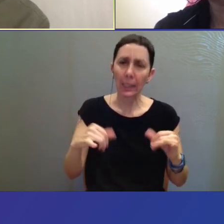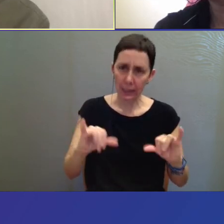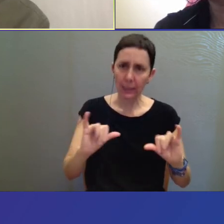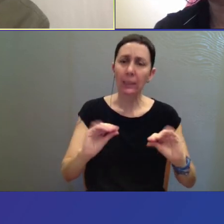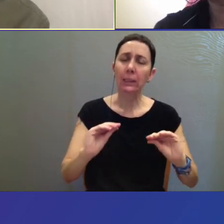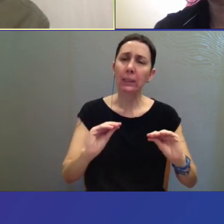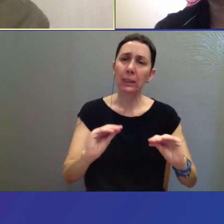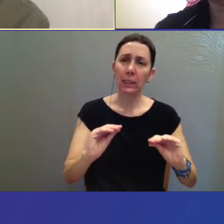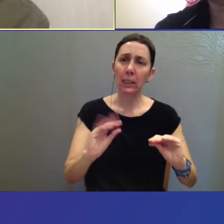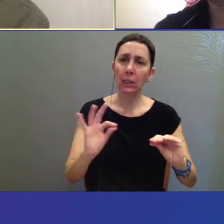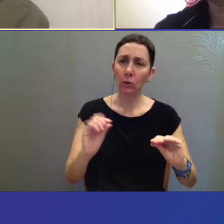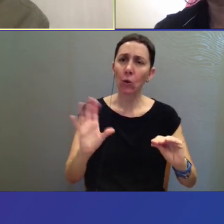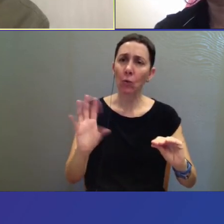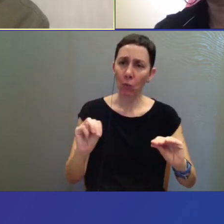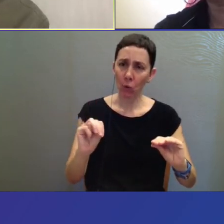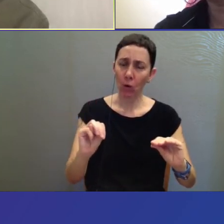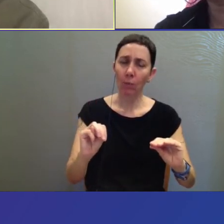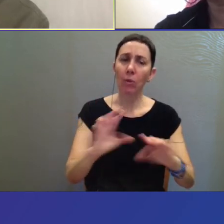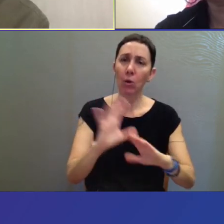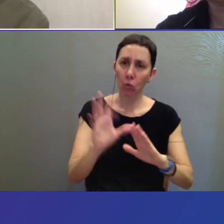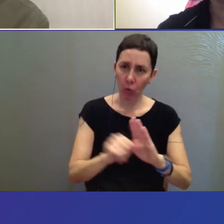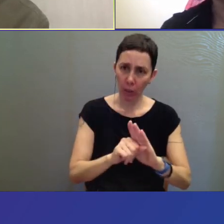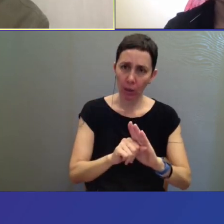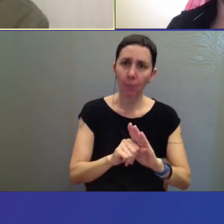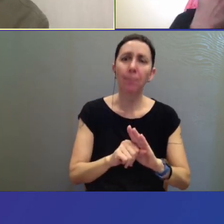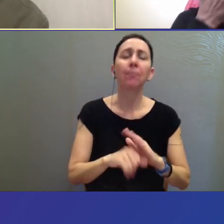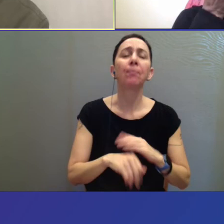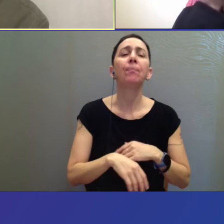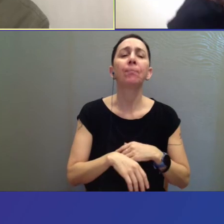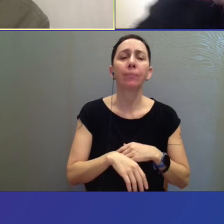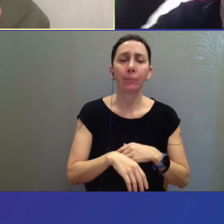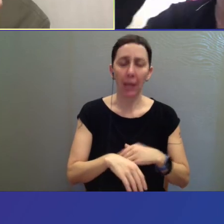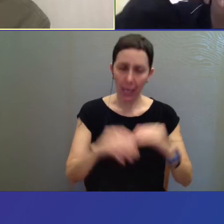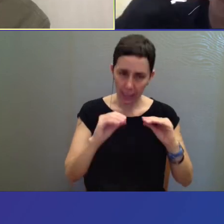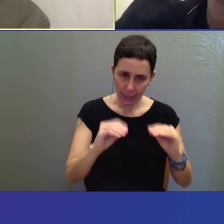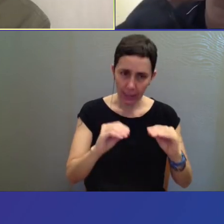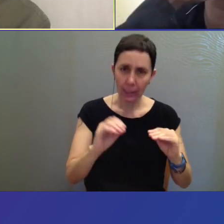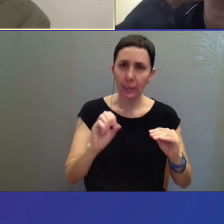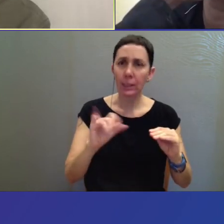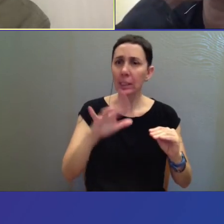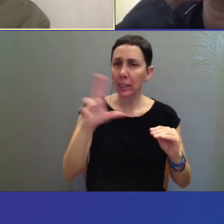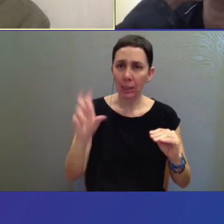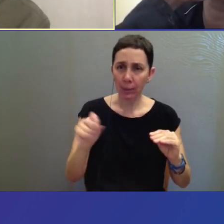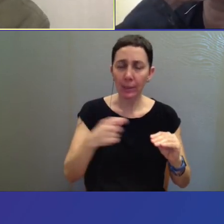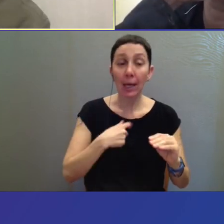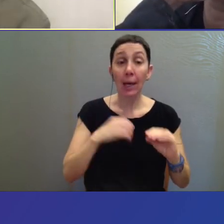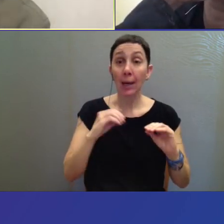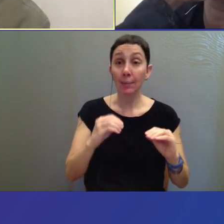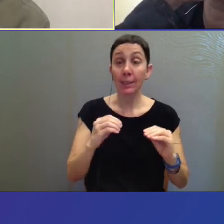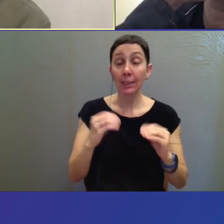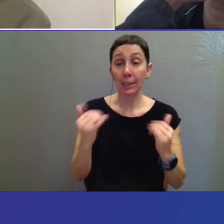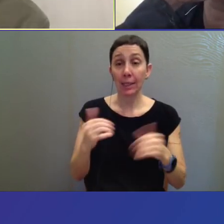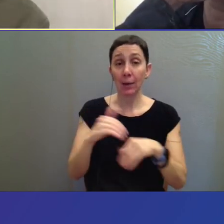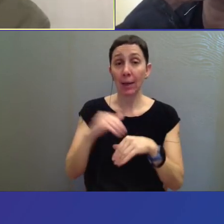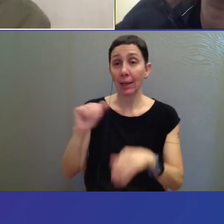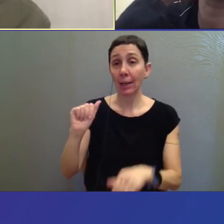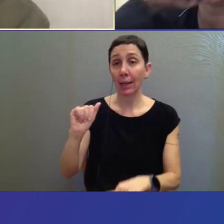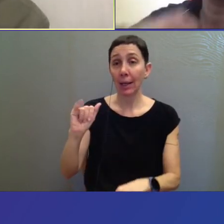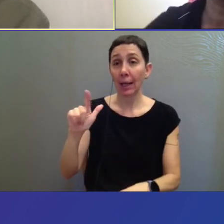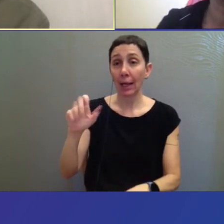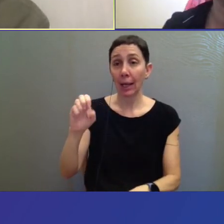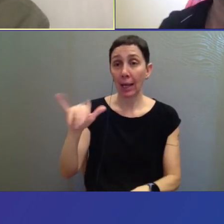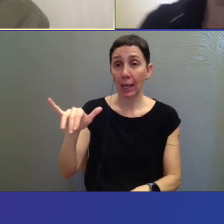I really teach the curriculum. I teach the syllabus. I'm teaching now, for example, at Ailey. I teach